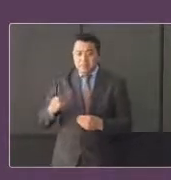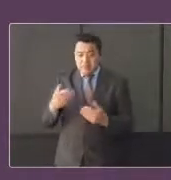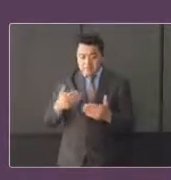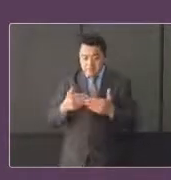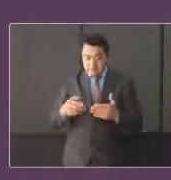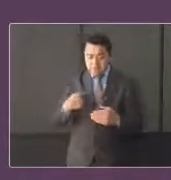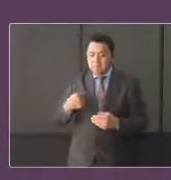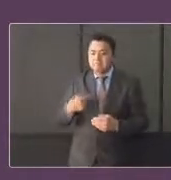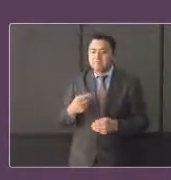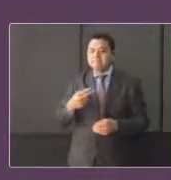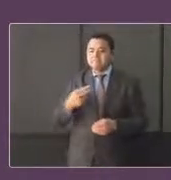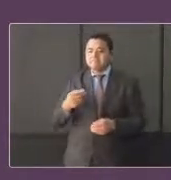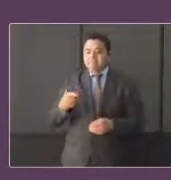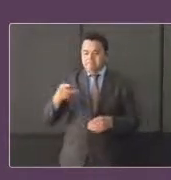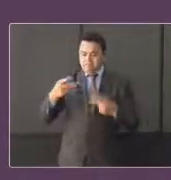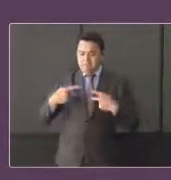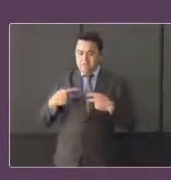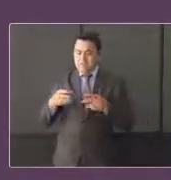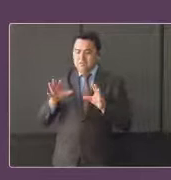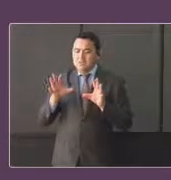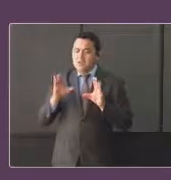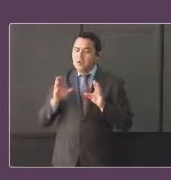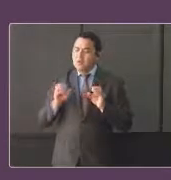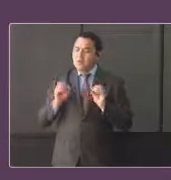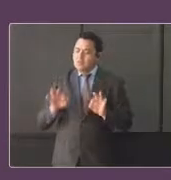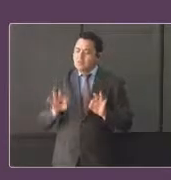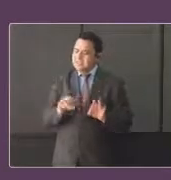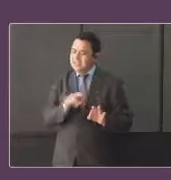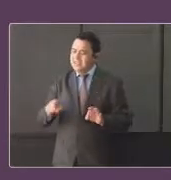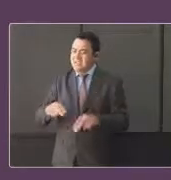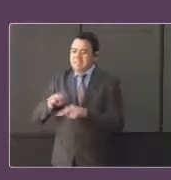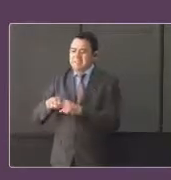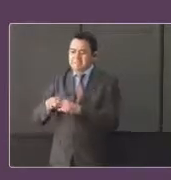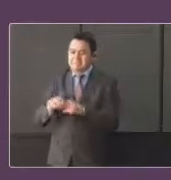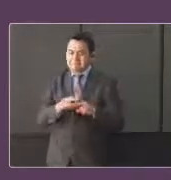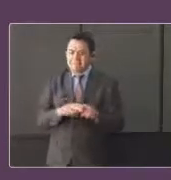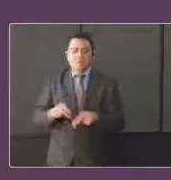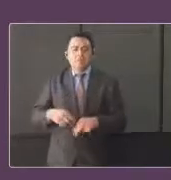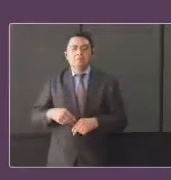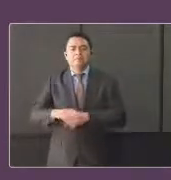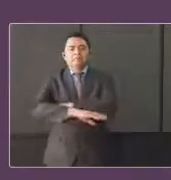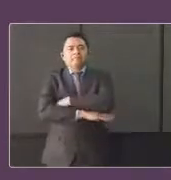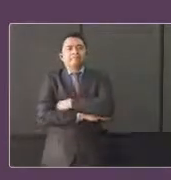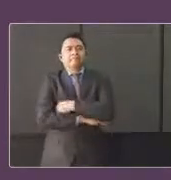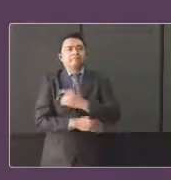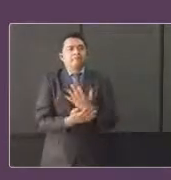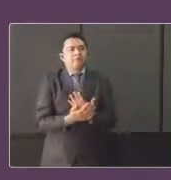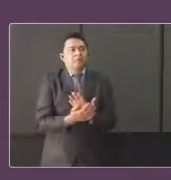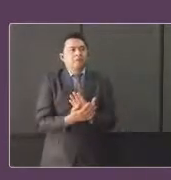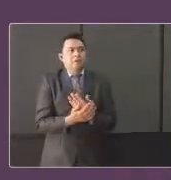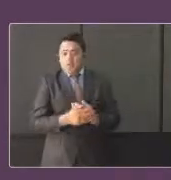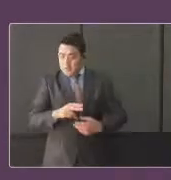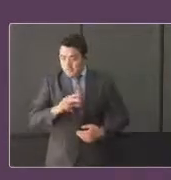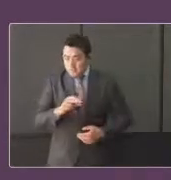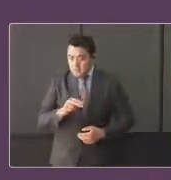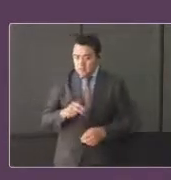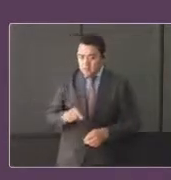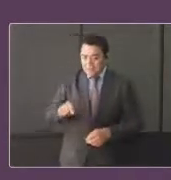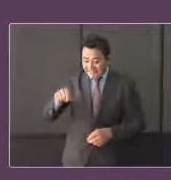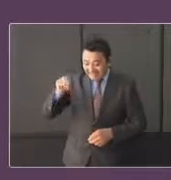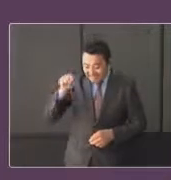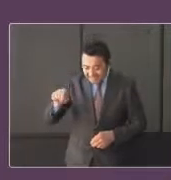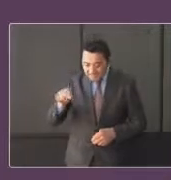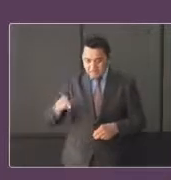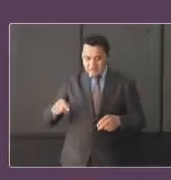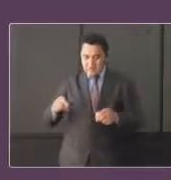migrants. But we are not just waiting, sitting down at the office. As Summer said, this is not an information office.